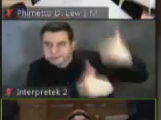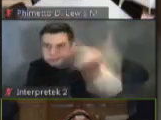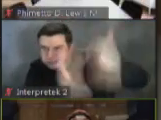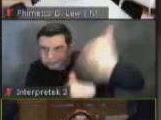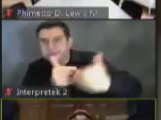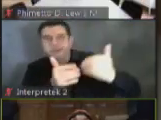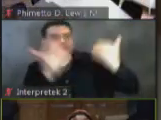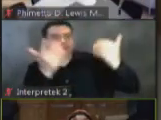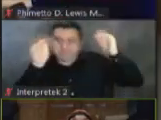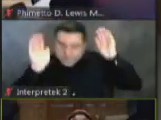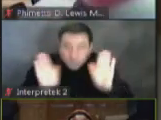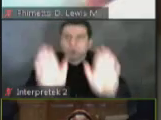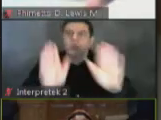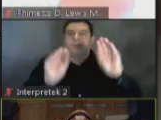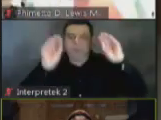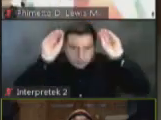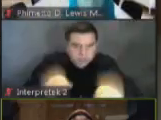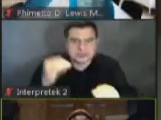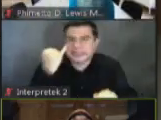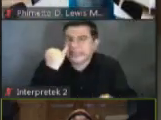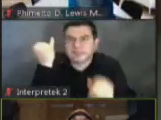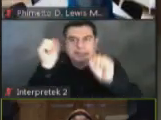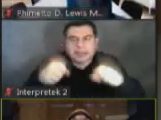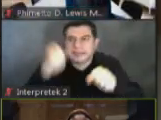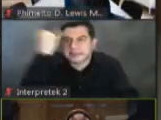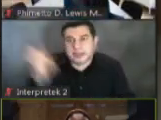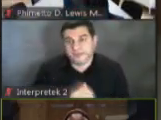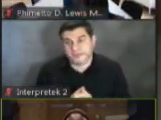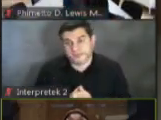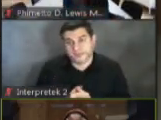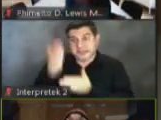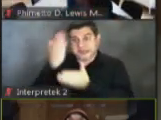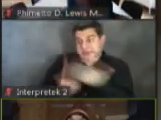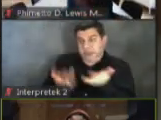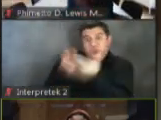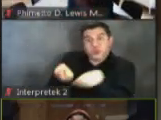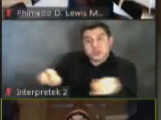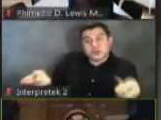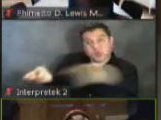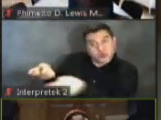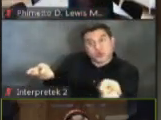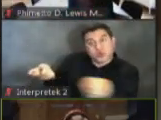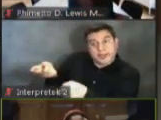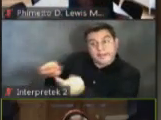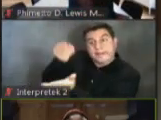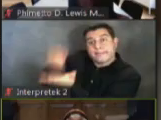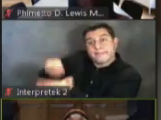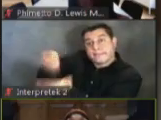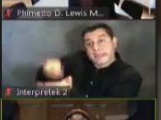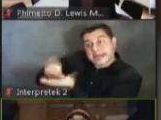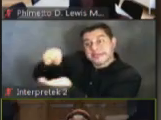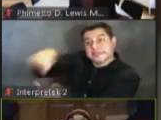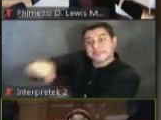If some of the resources that have been spent on redundant rounds of research and